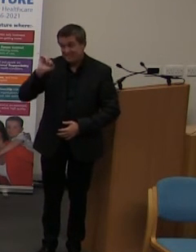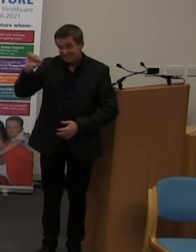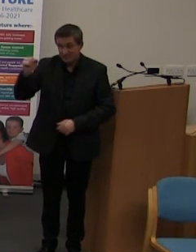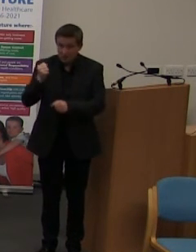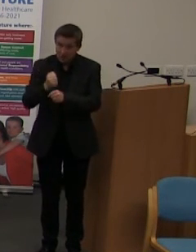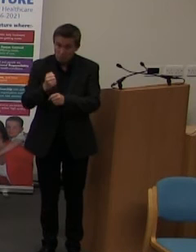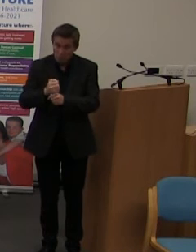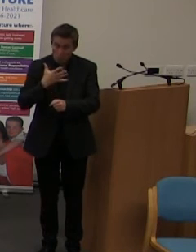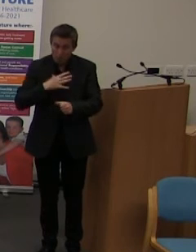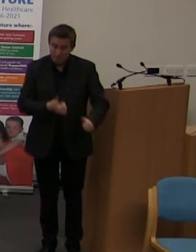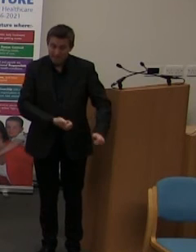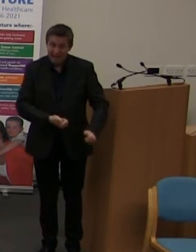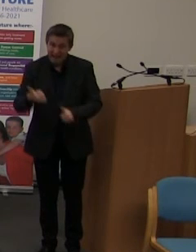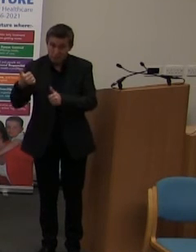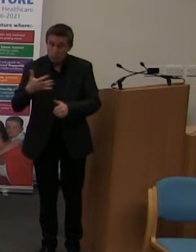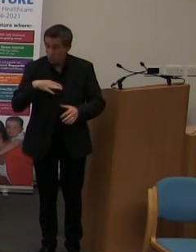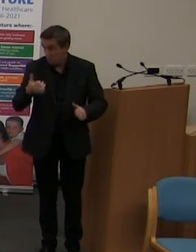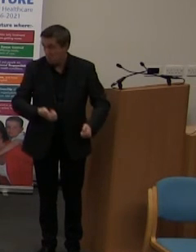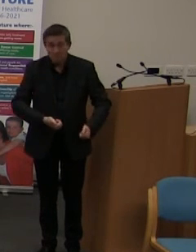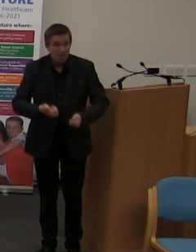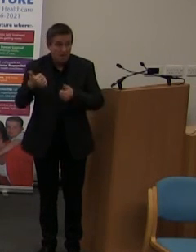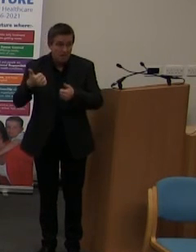it was prior to Brexit.